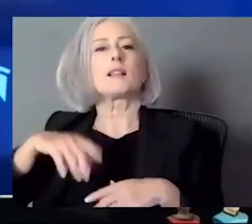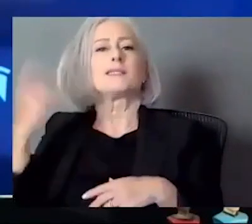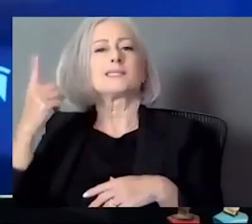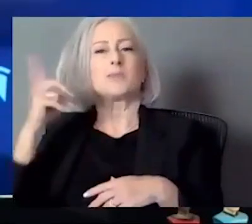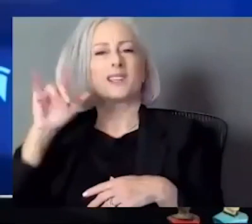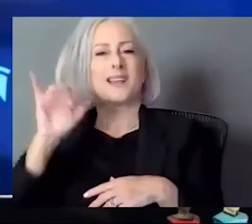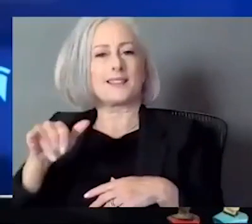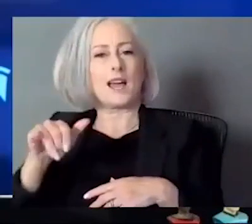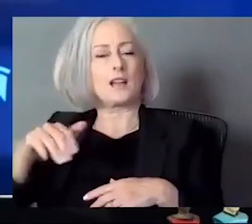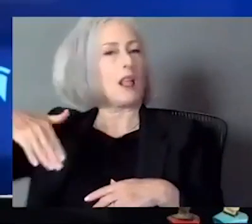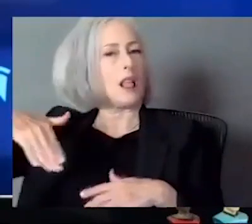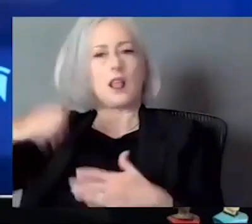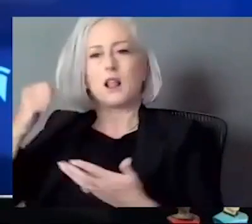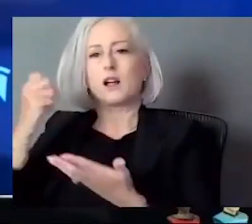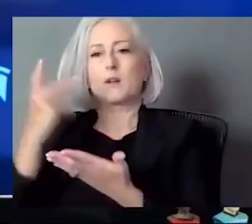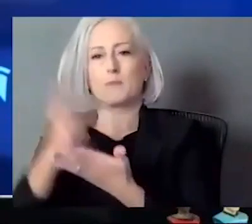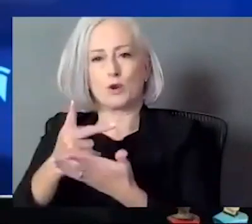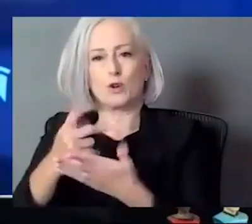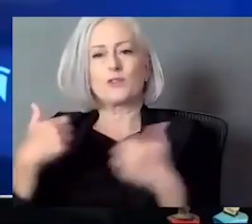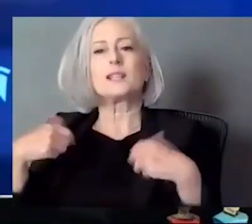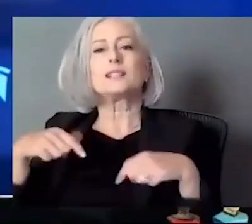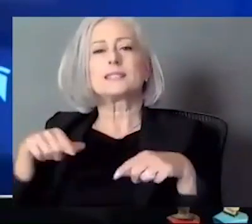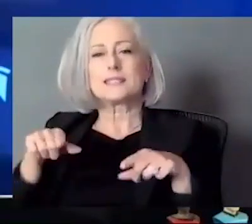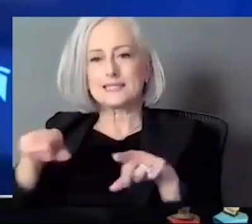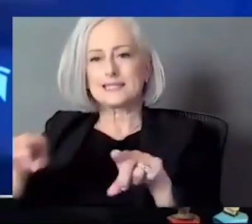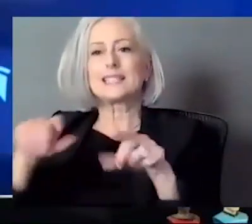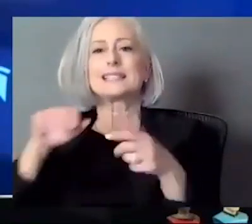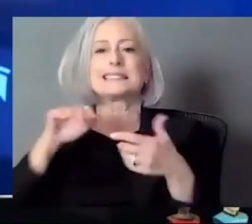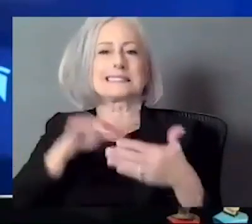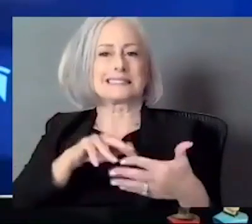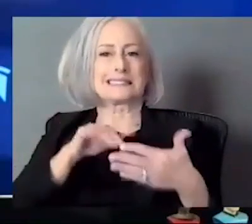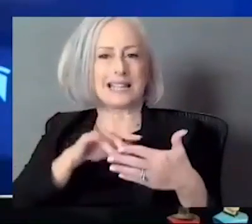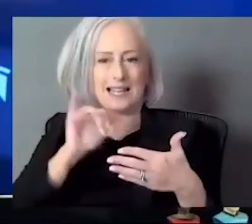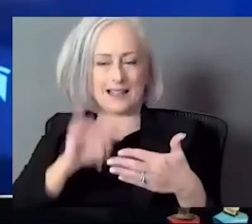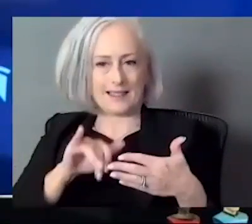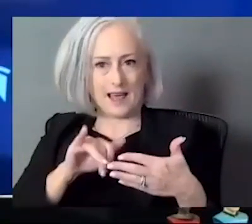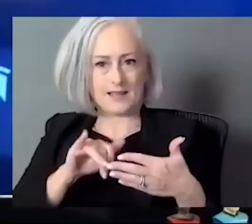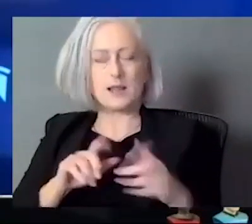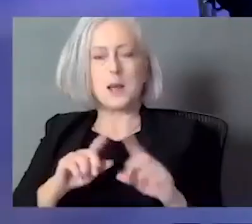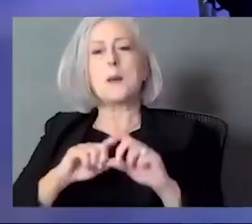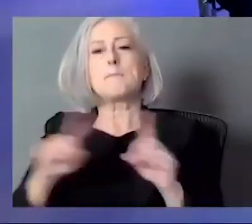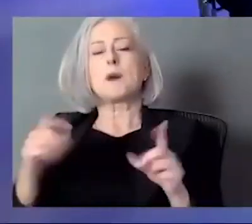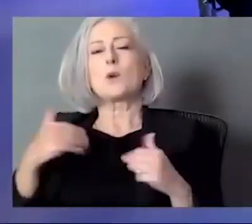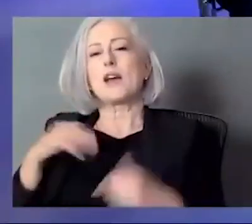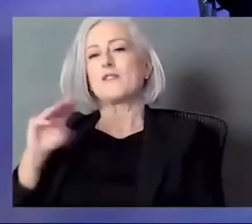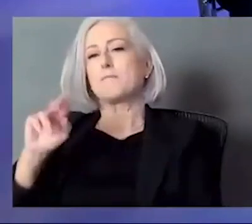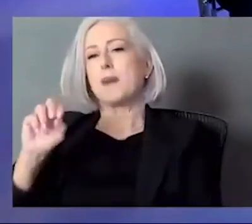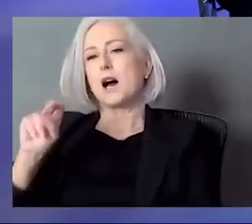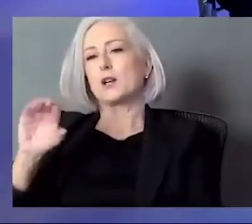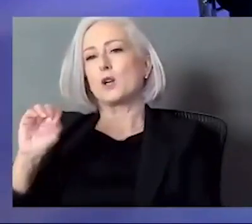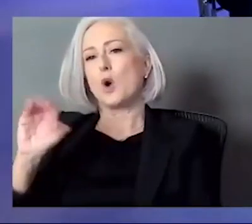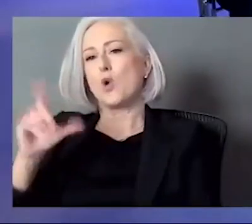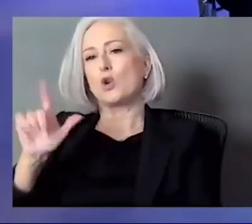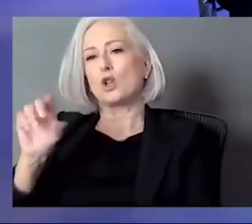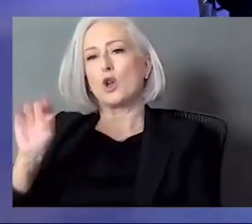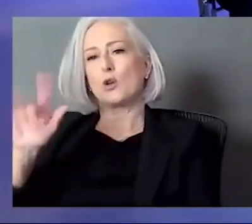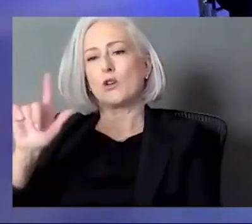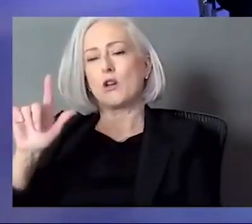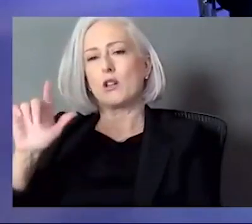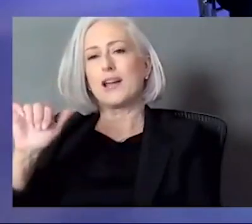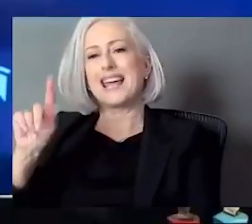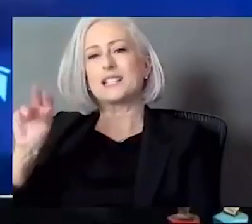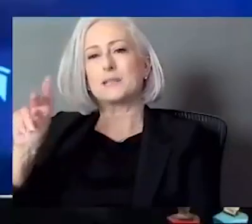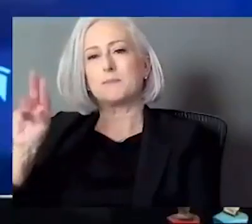authorization yet. It's still being studied. What we do have, Hawk, are pretty reasonable monoclonal antibodies. We can give you antibodies to